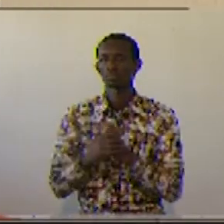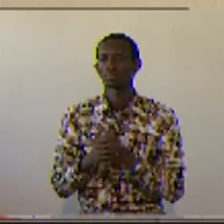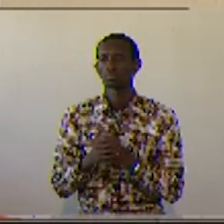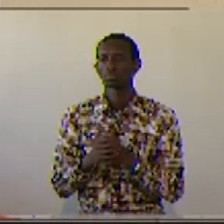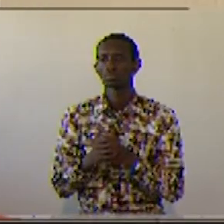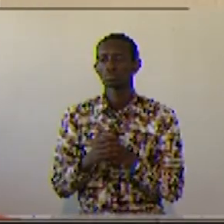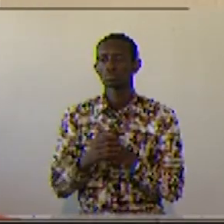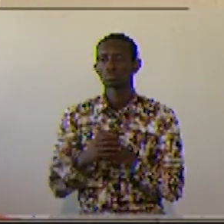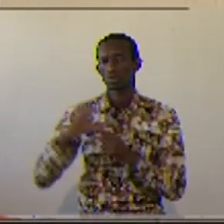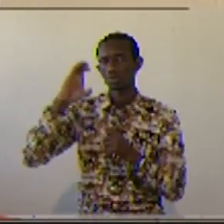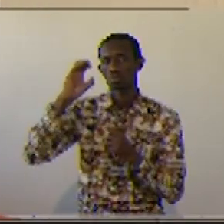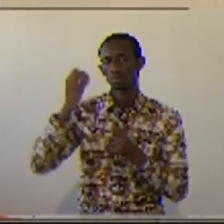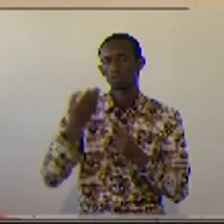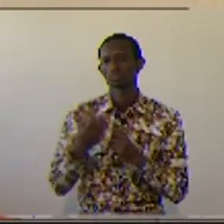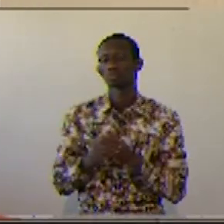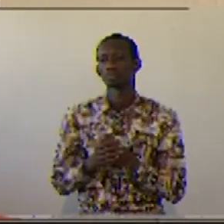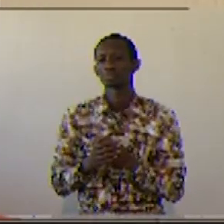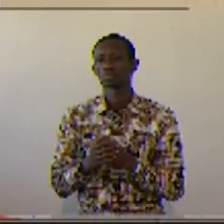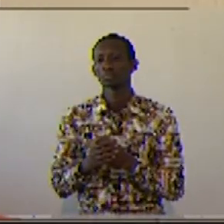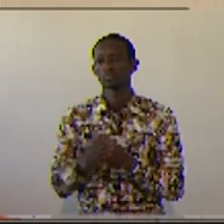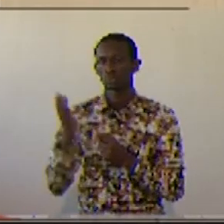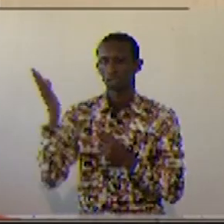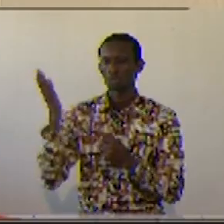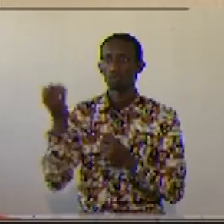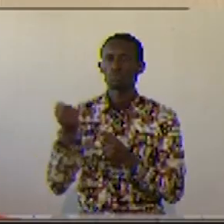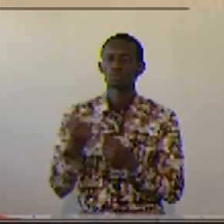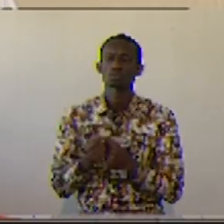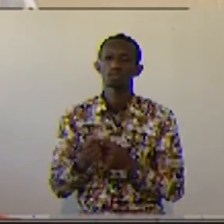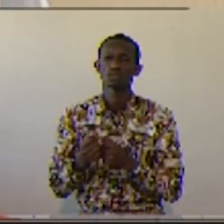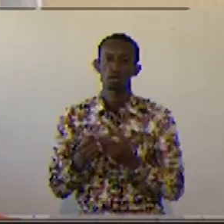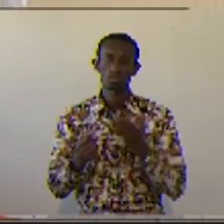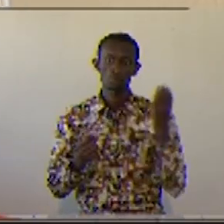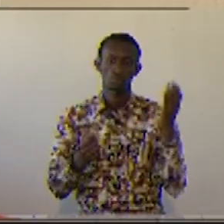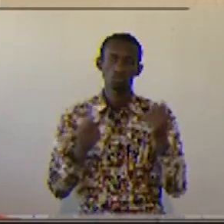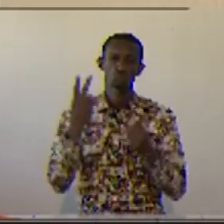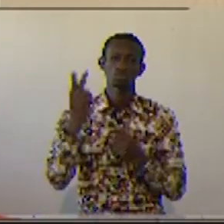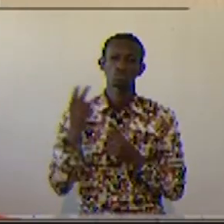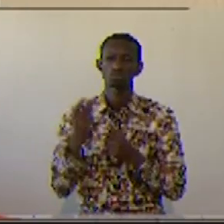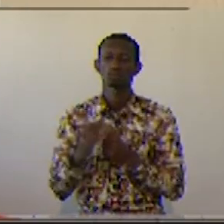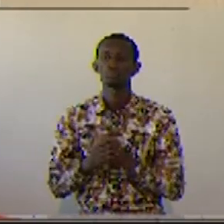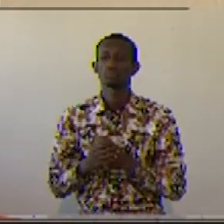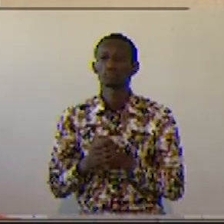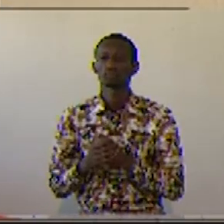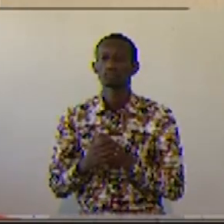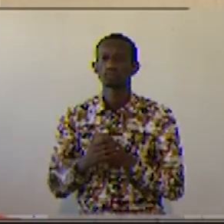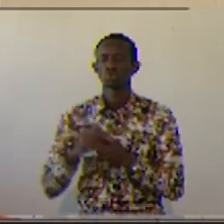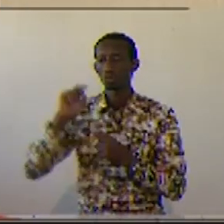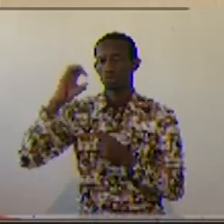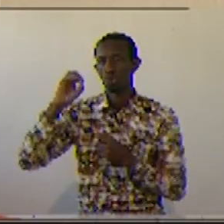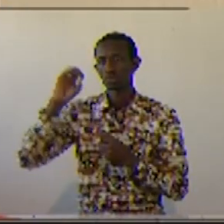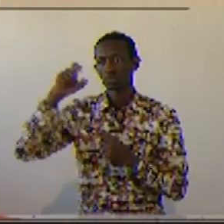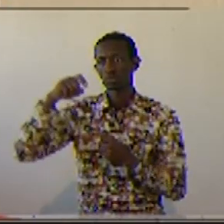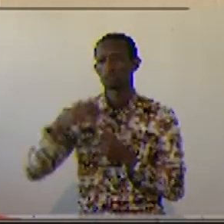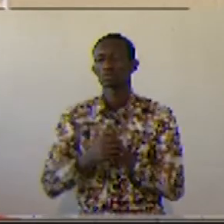the carbon, we have 2 carbon atoms, and in the product side, we also have 2. Oxygen atoms, we have 6